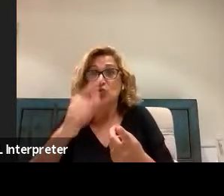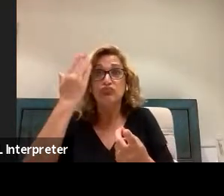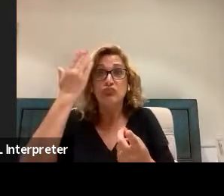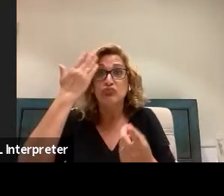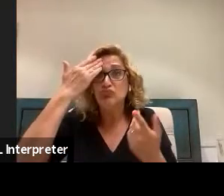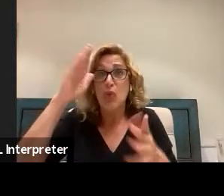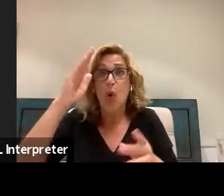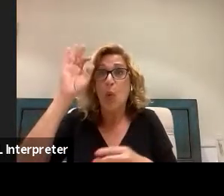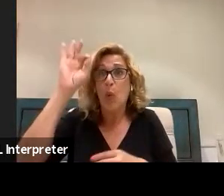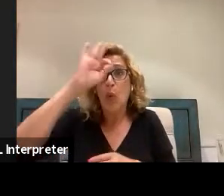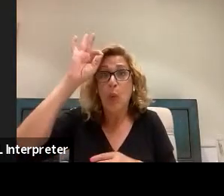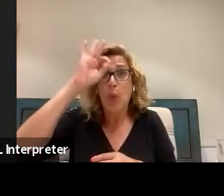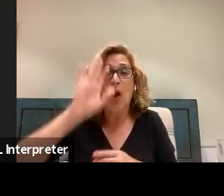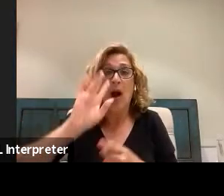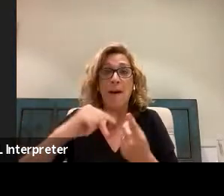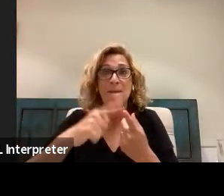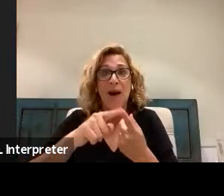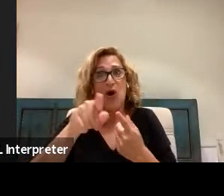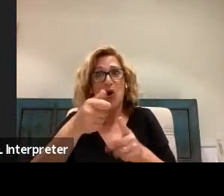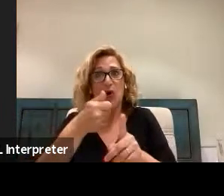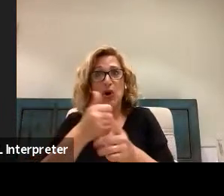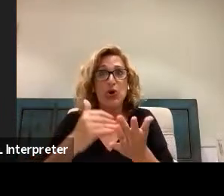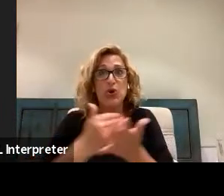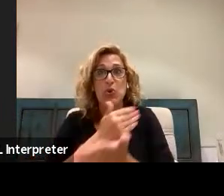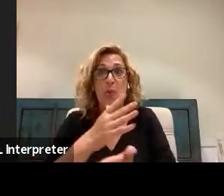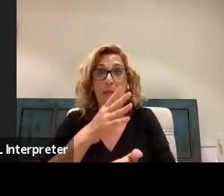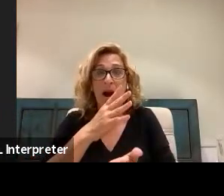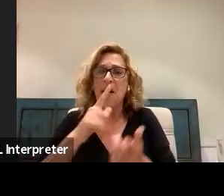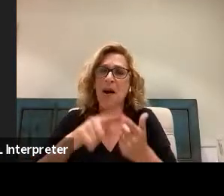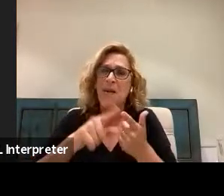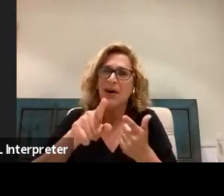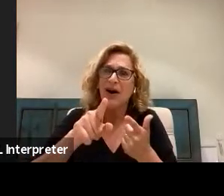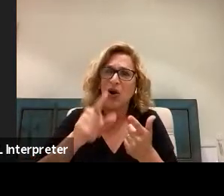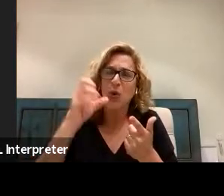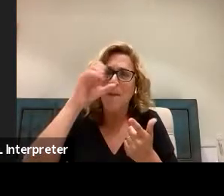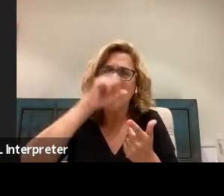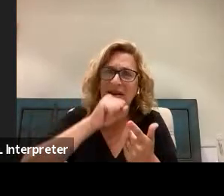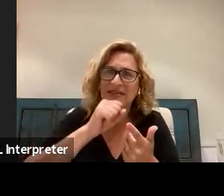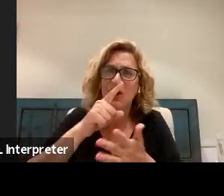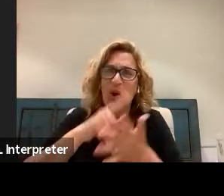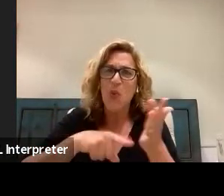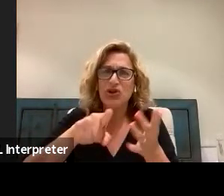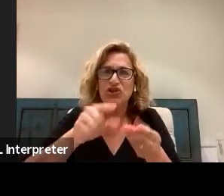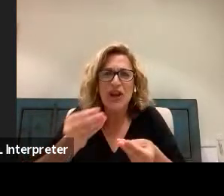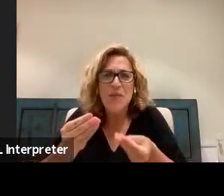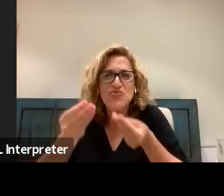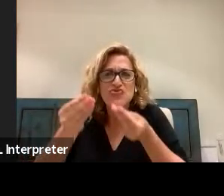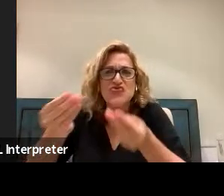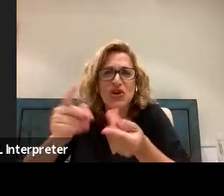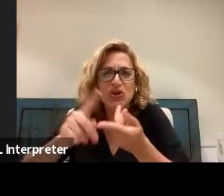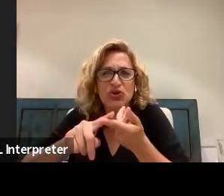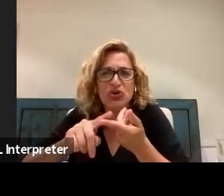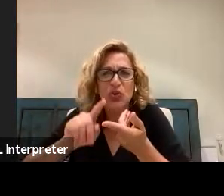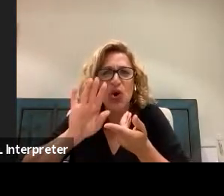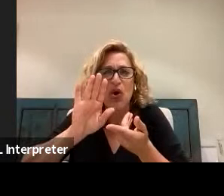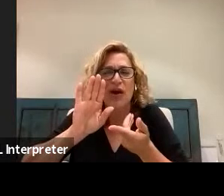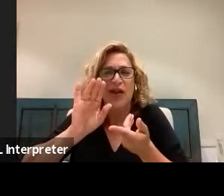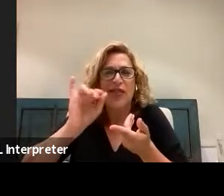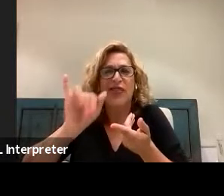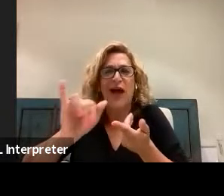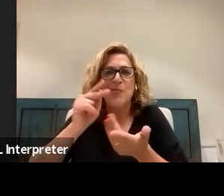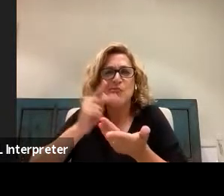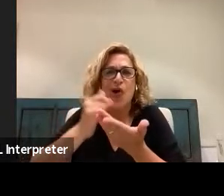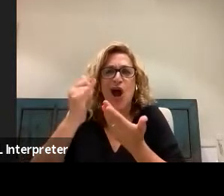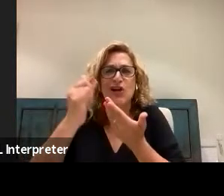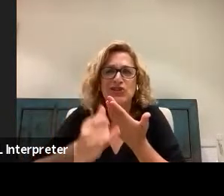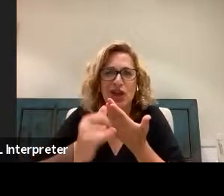experience, right? That she can bring to whatever project. So that's what, when I'm working on, the last thing I worked on